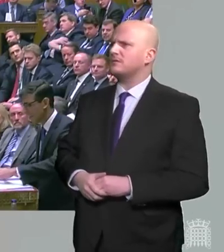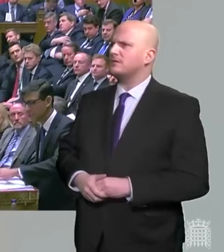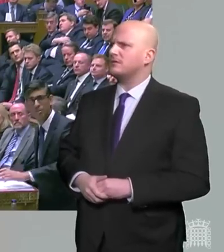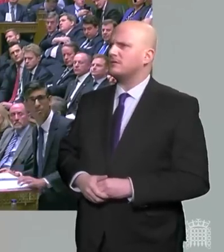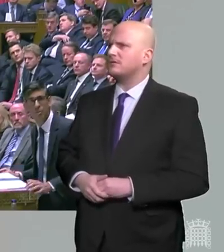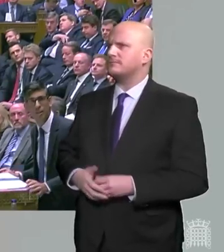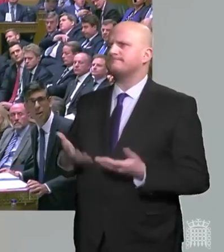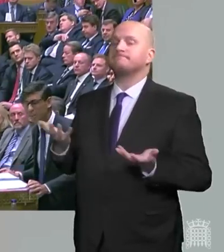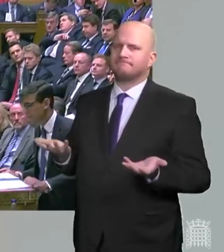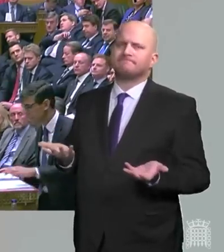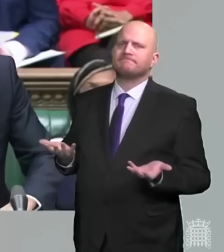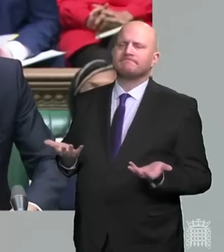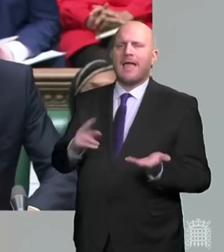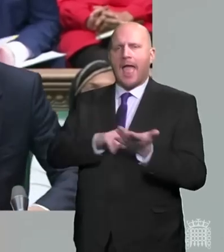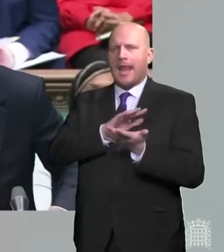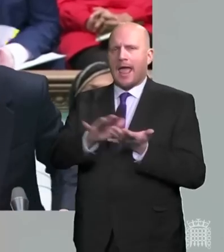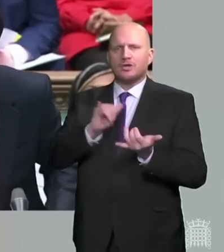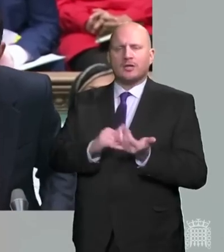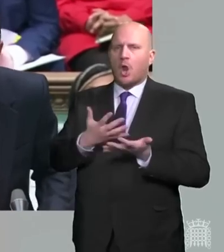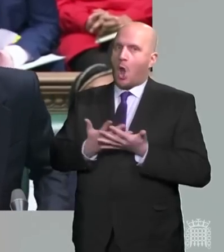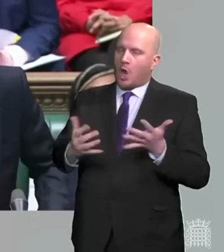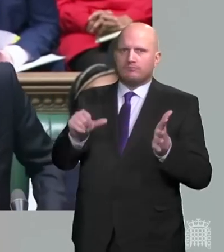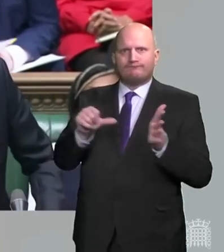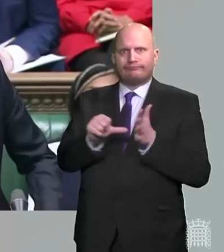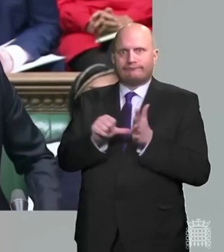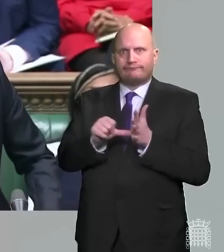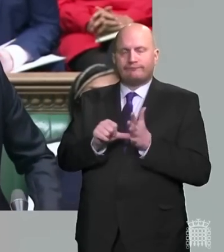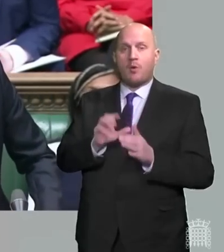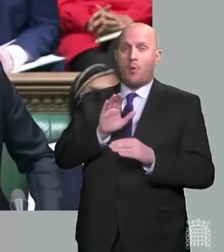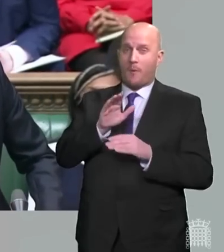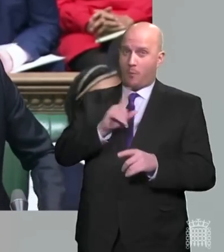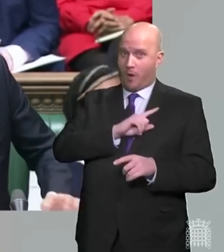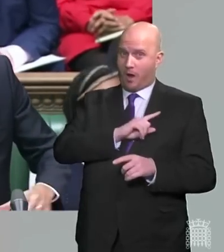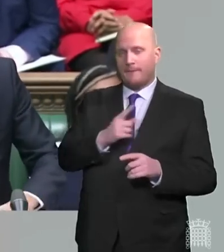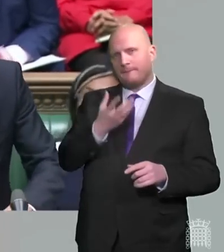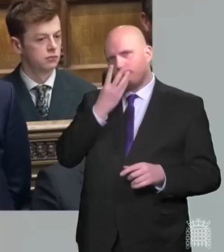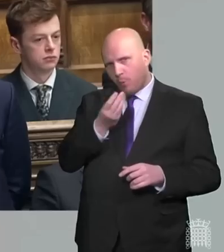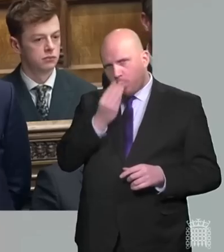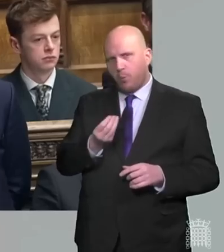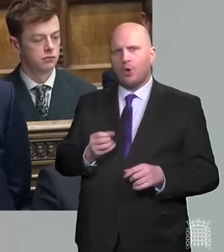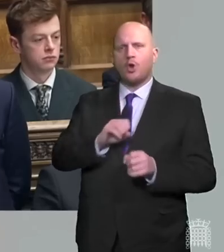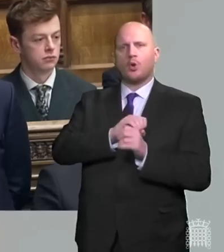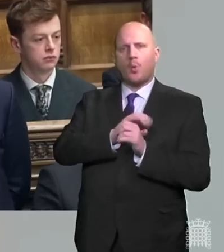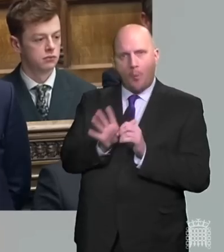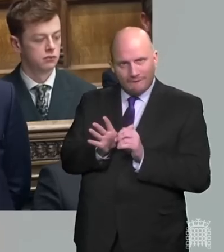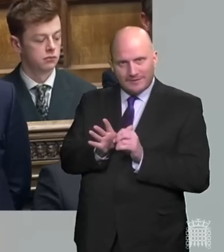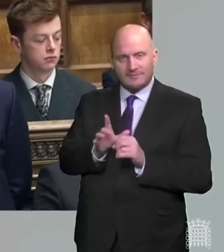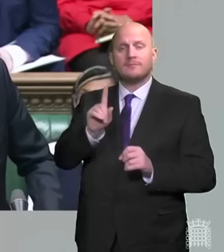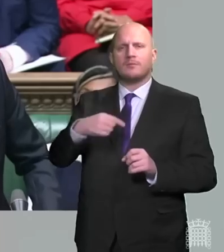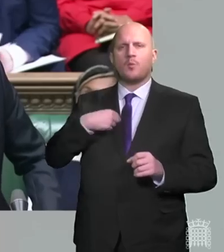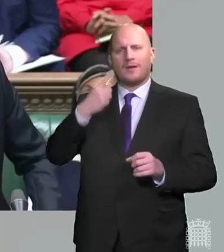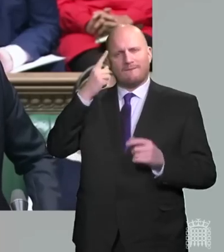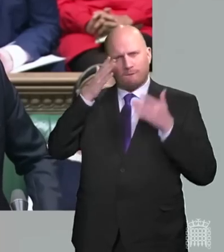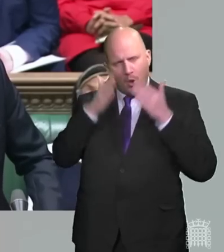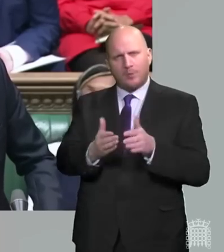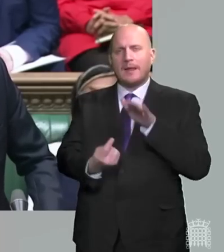of the challenges of flu and COVID in particular, causing high bed occupancy this winter. We are focused on delivering on the people's priorities and